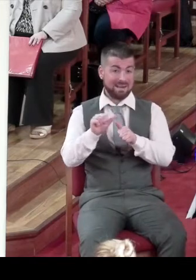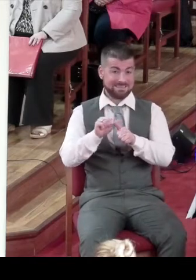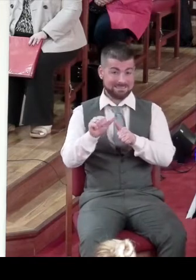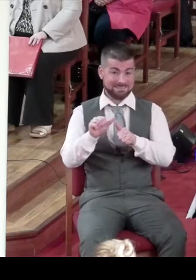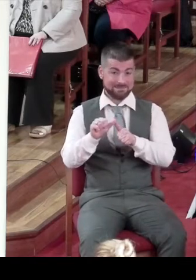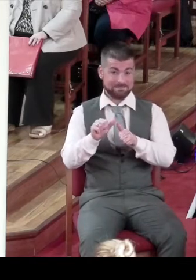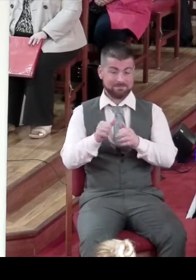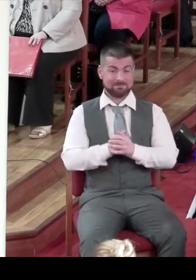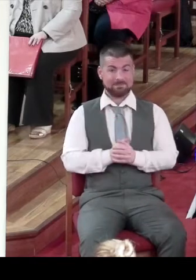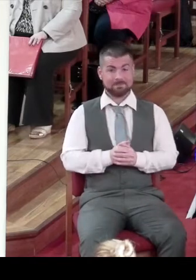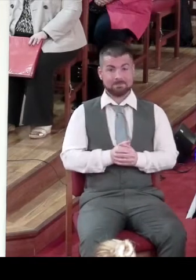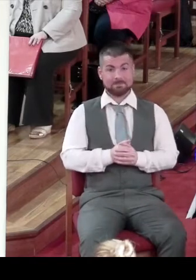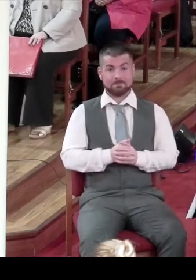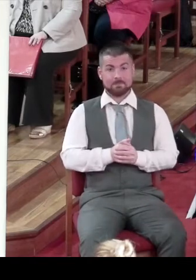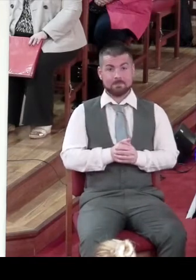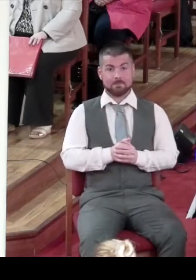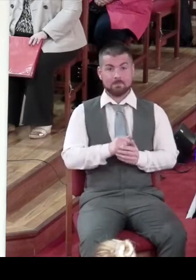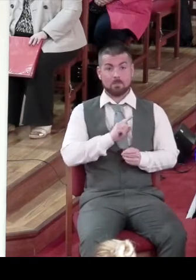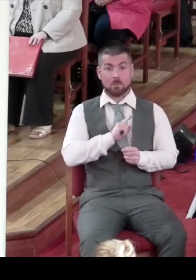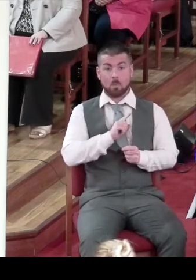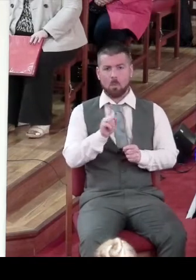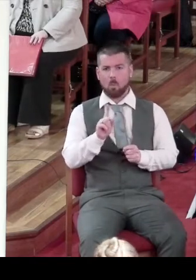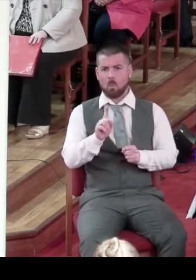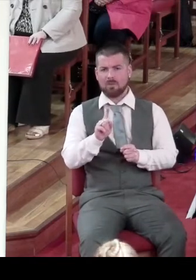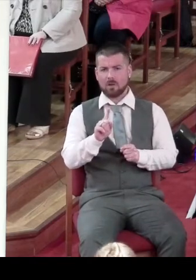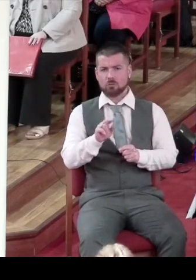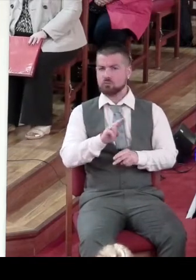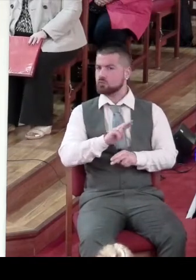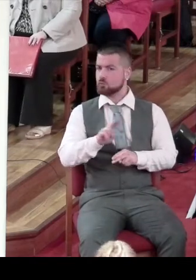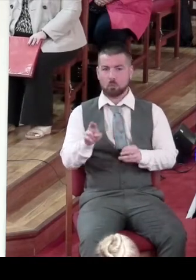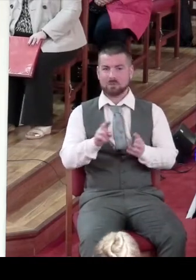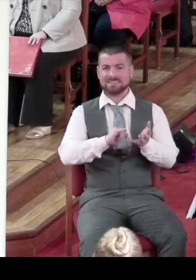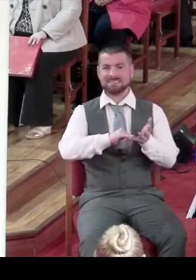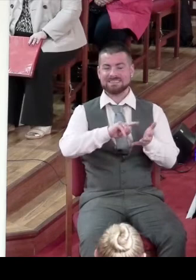especially because there's nae sermon.